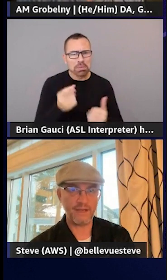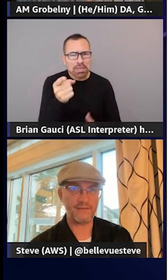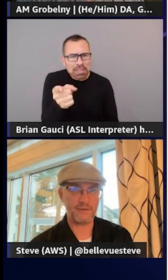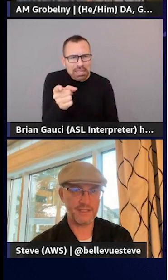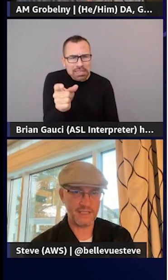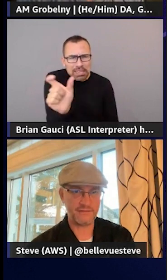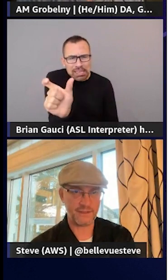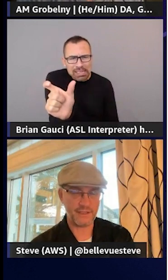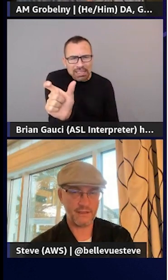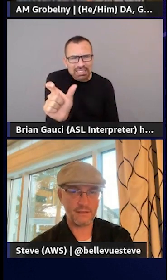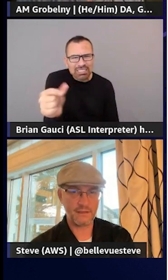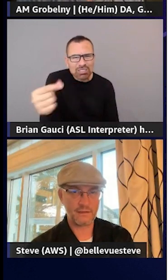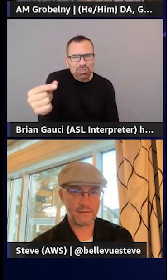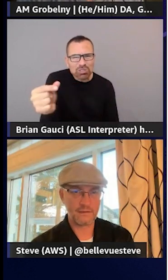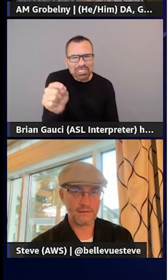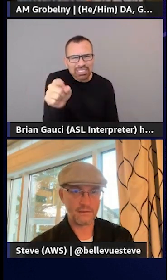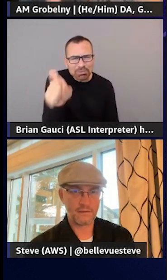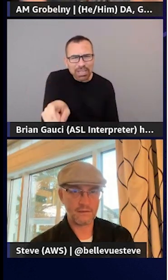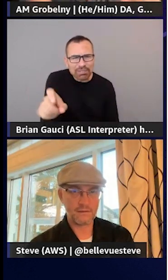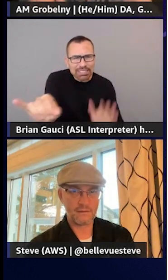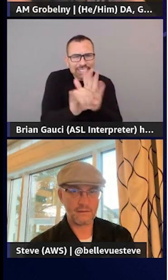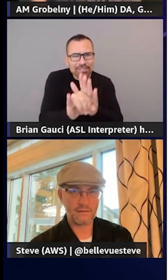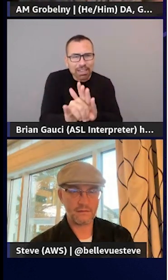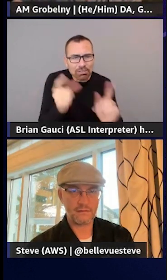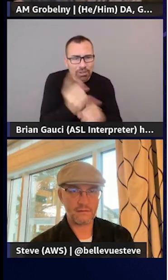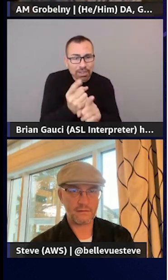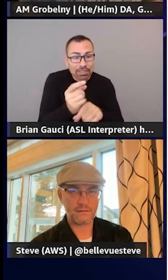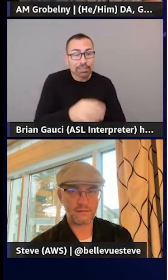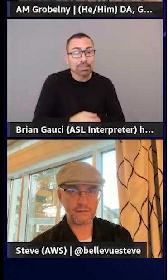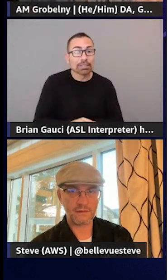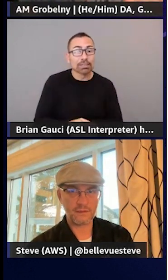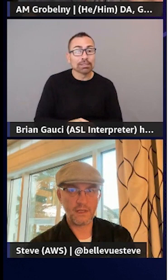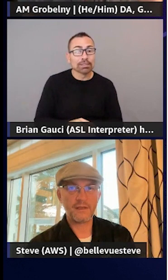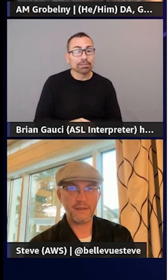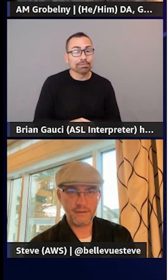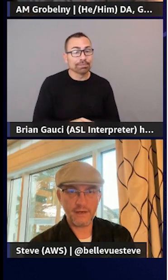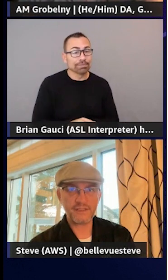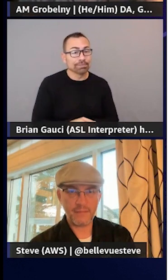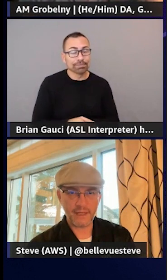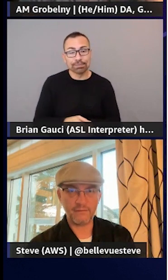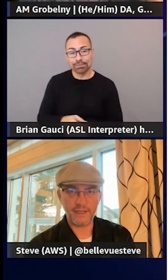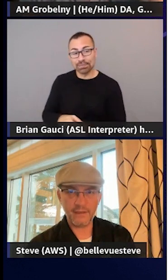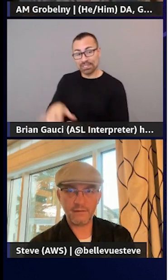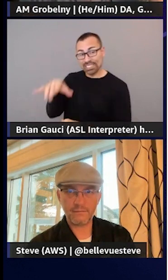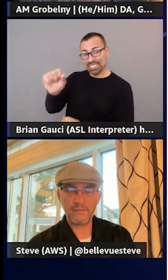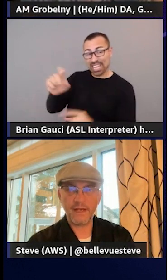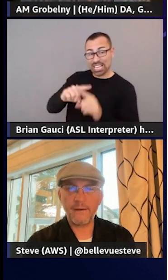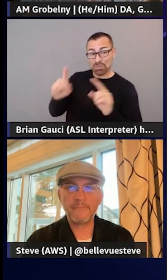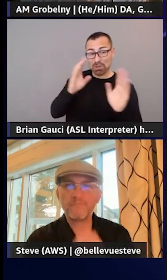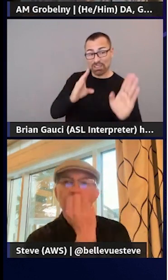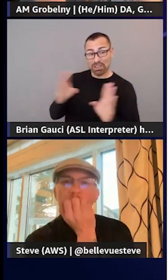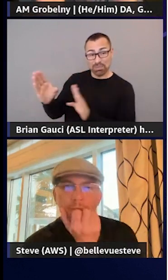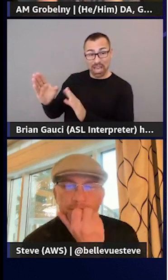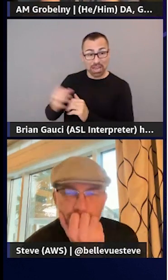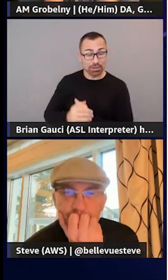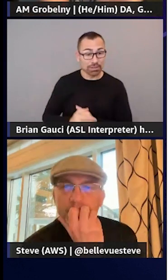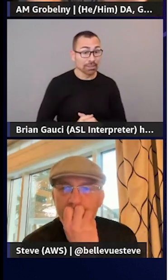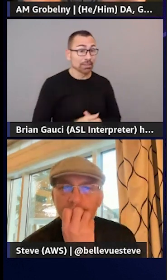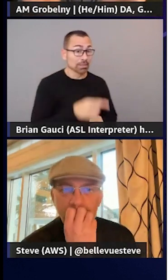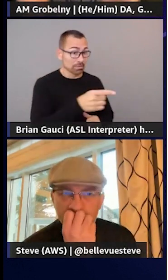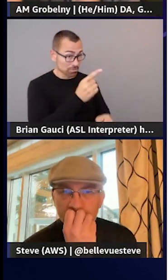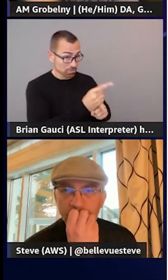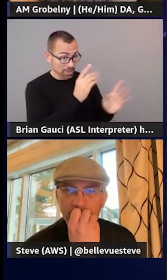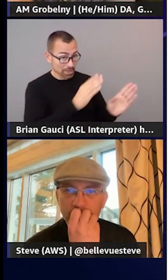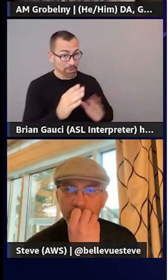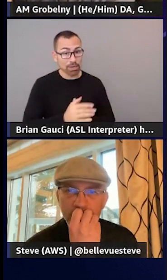thing we have to identify. Yes, but it looks like there's a pattern here, Steve. So it looks like you've got a pattern, right? Yeah, a block of text, the